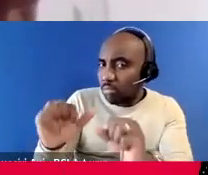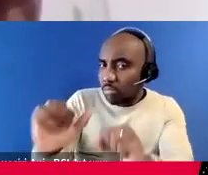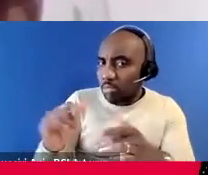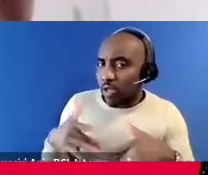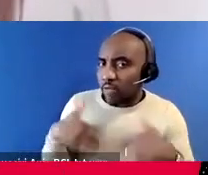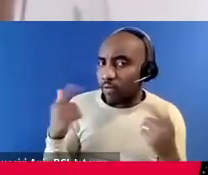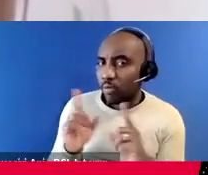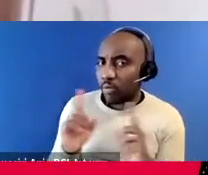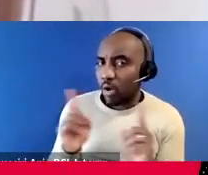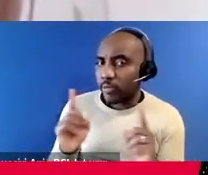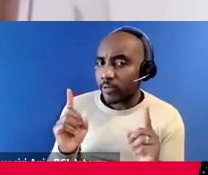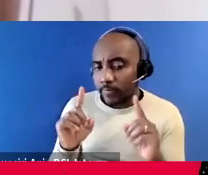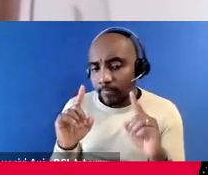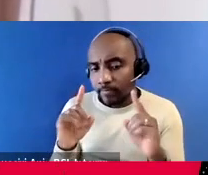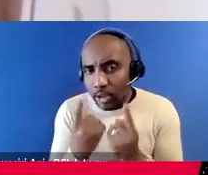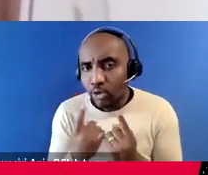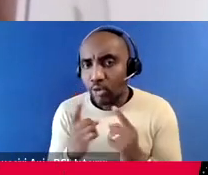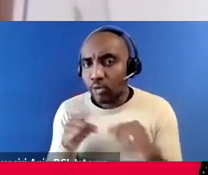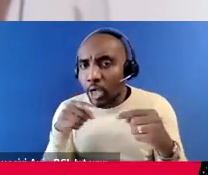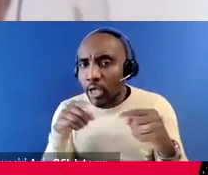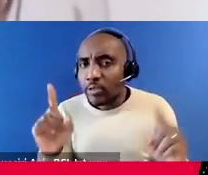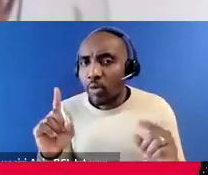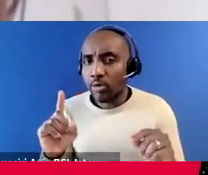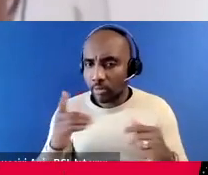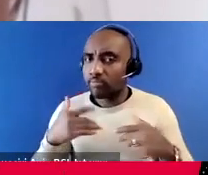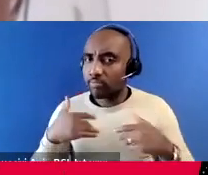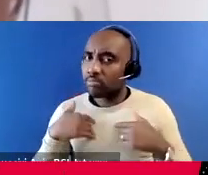I hope there are some other places